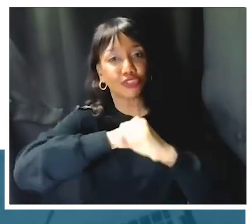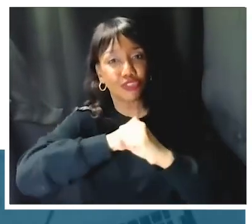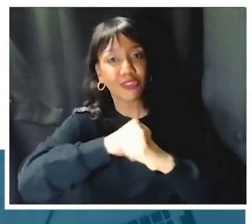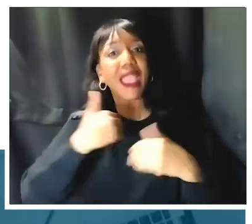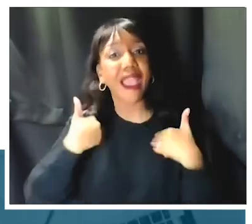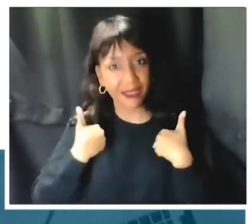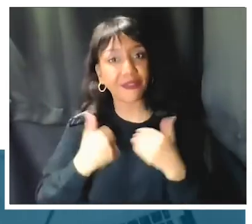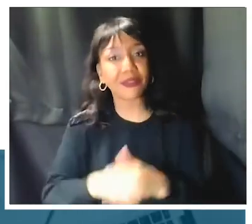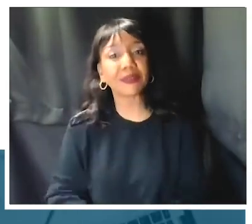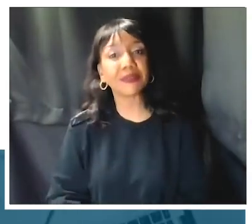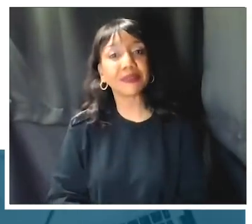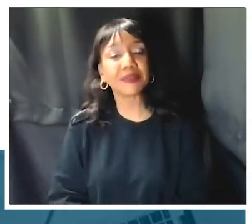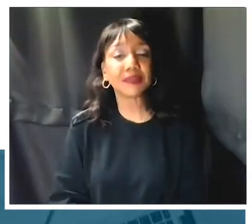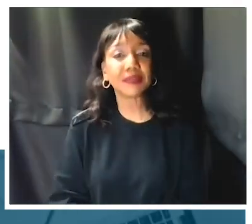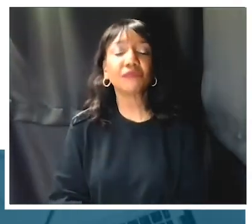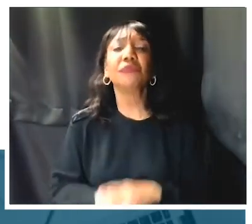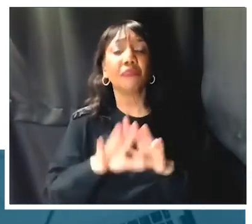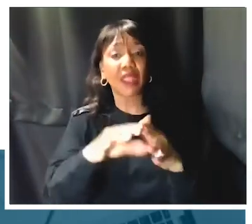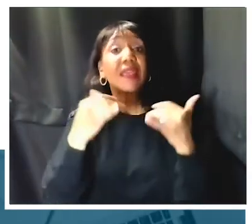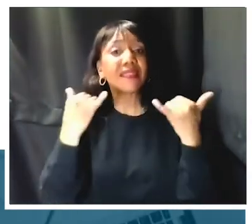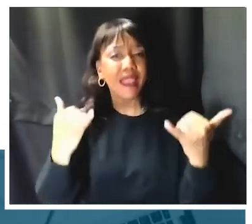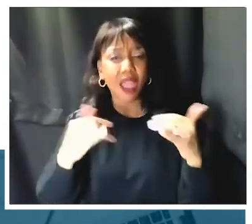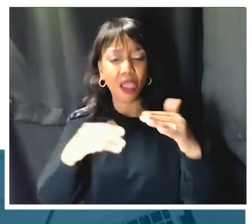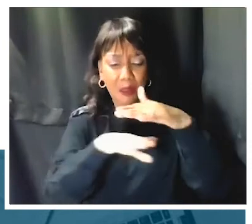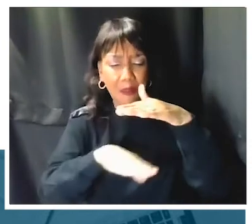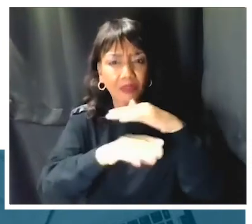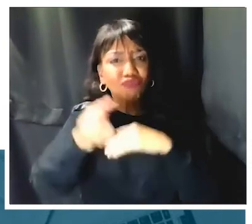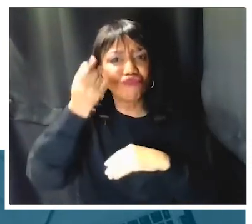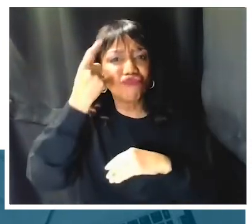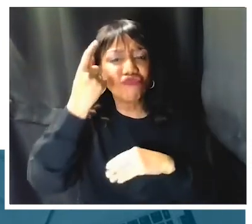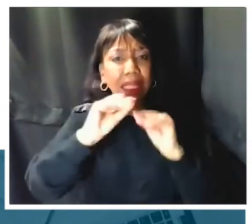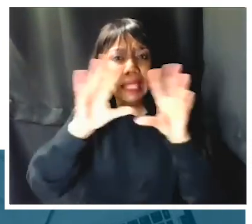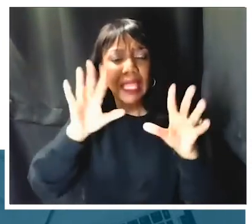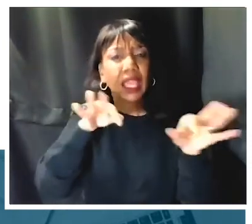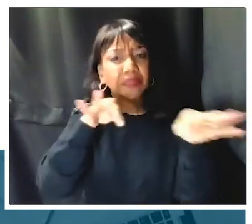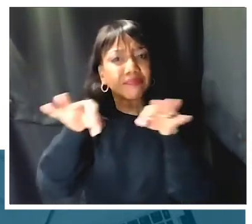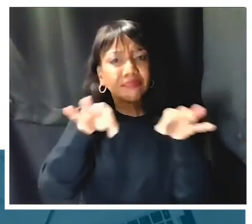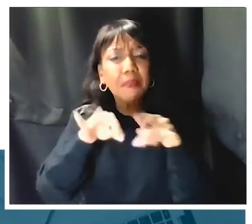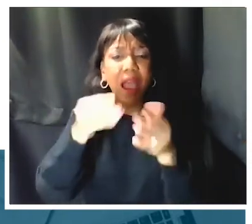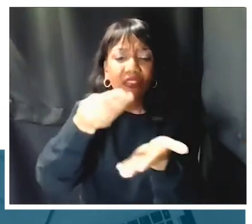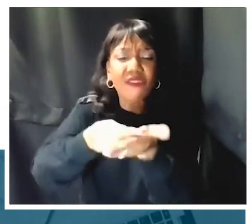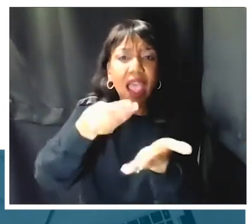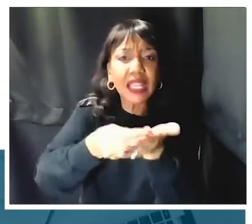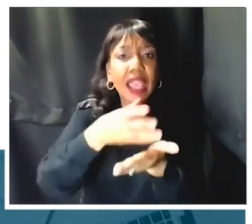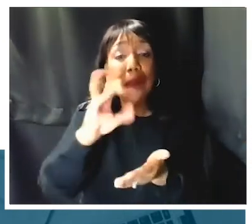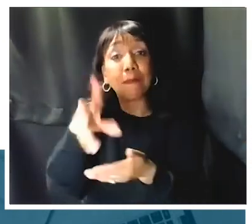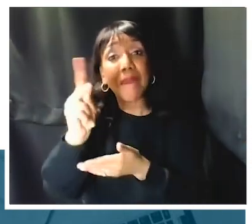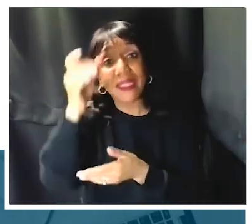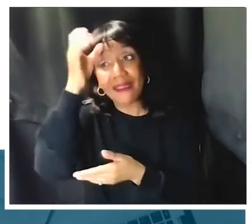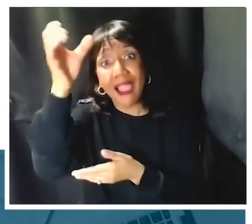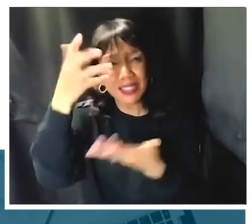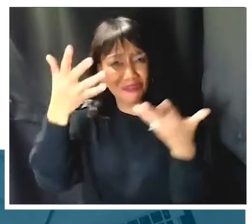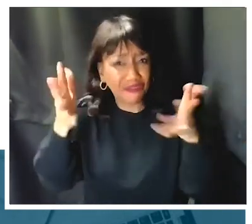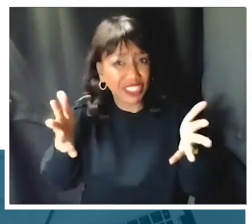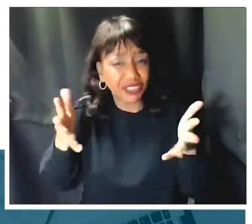Now that you have the basic understanding and have been introduced to financial and banking concepts, let's talk about how you can manage